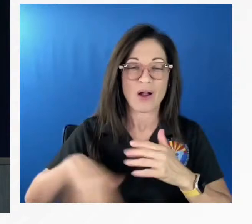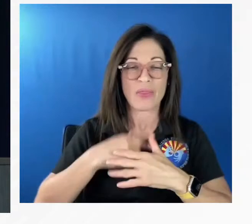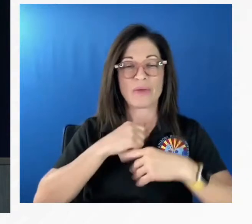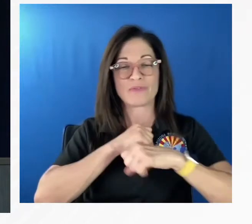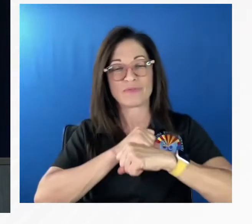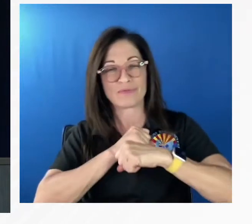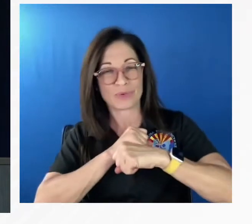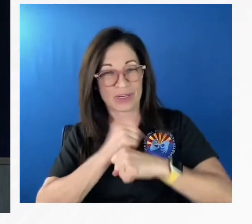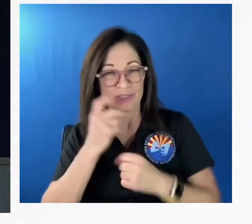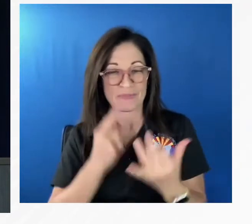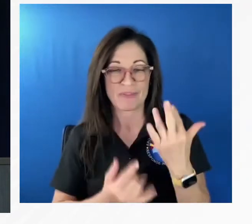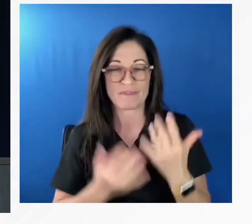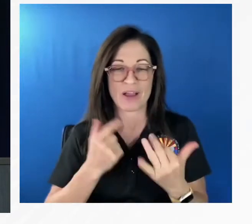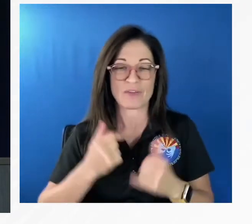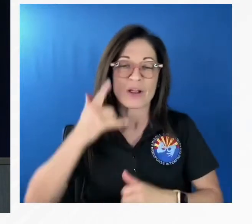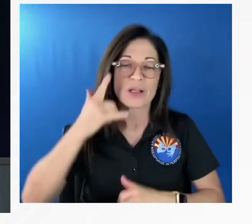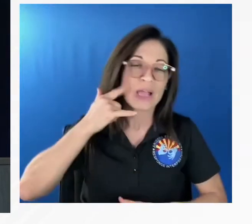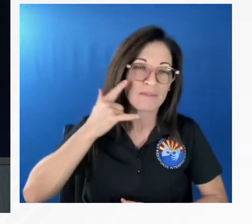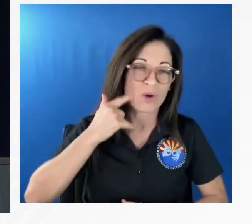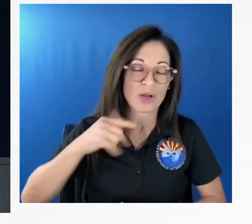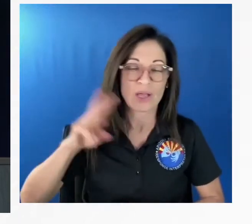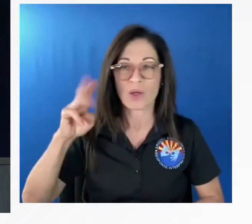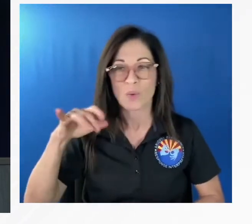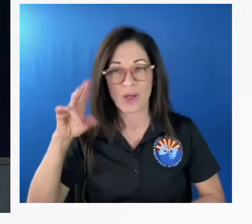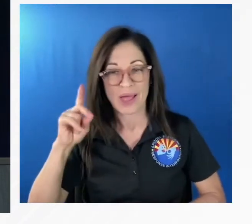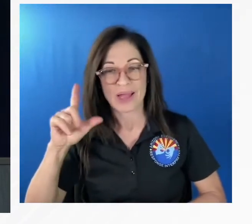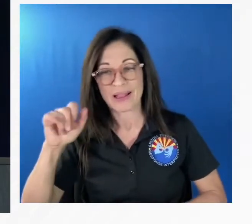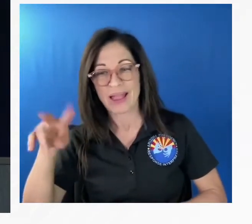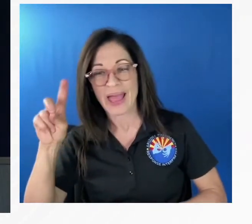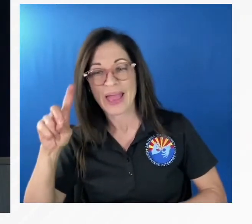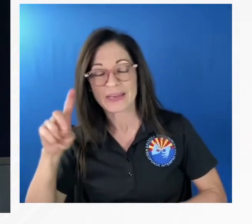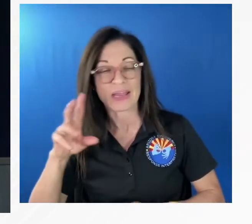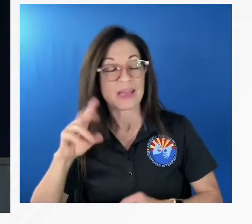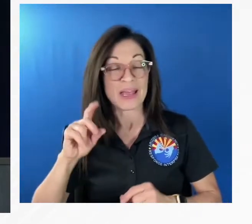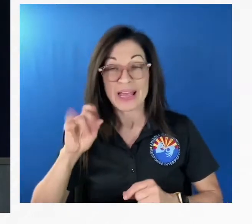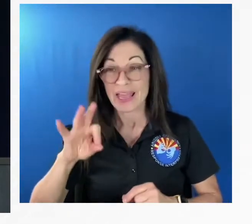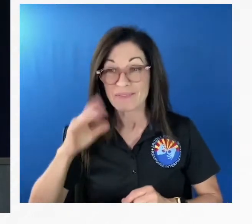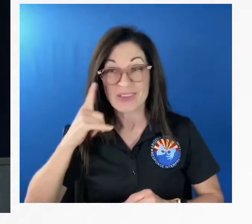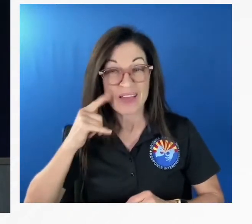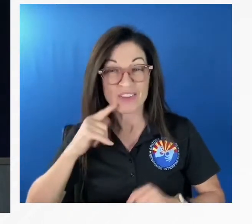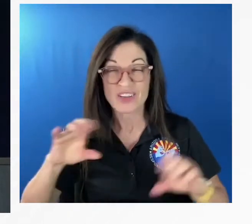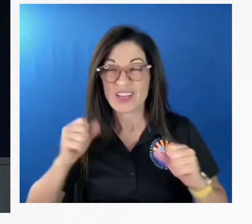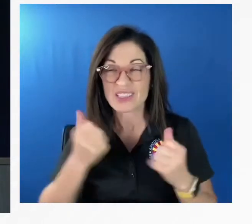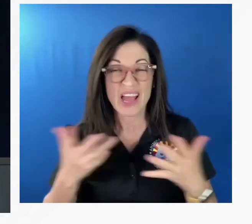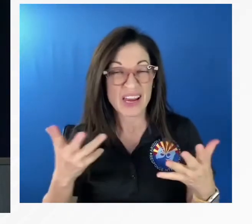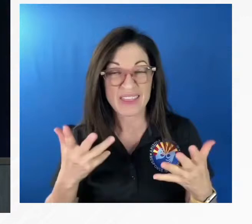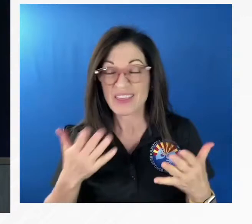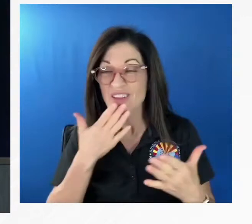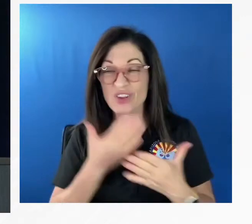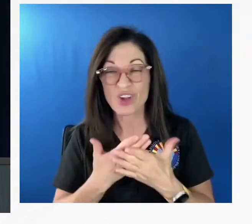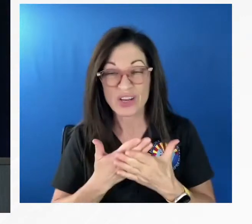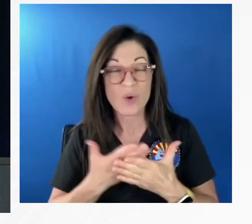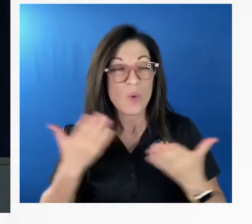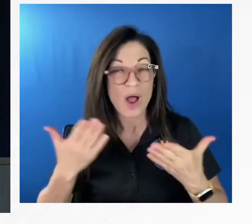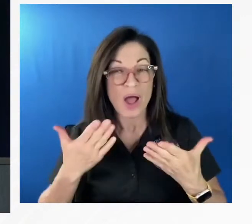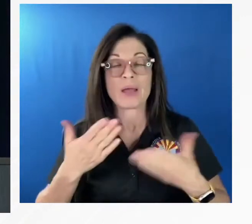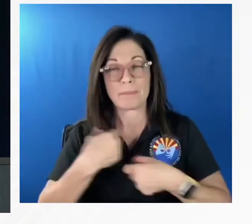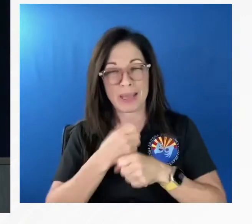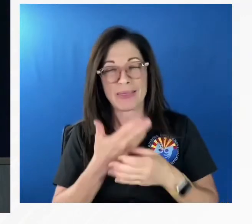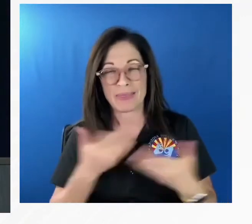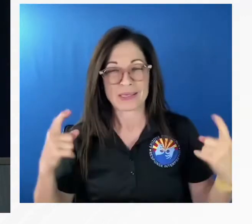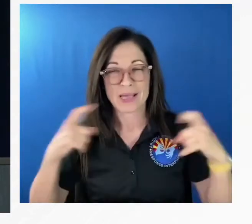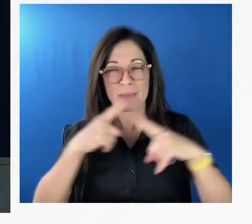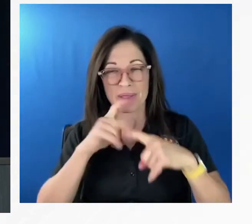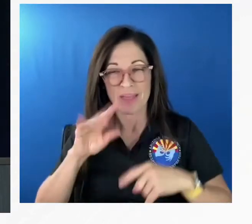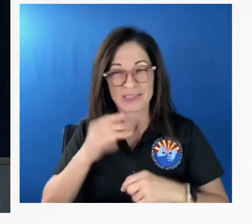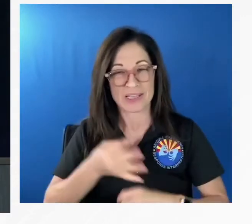If there's anything we do good in California, it's complicate things. And this thing is so complicated, it takes some of our